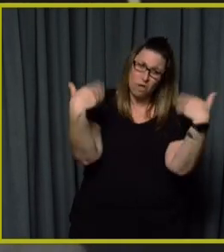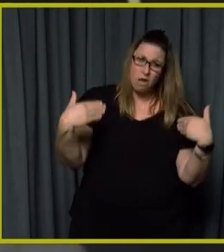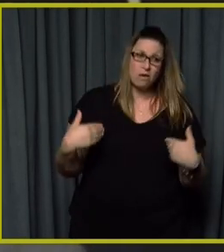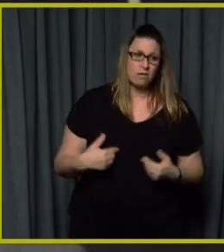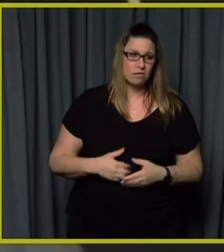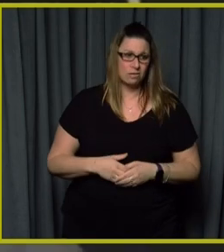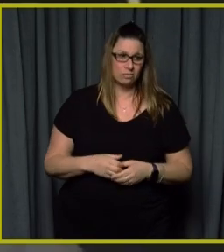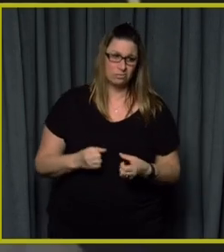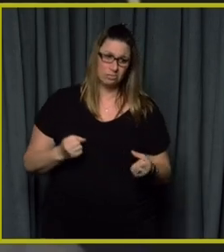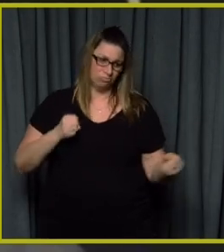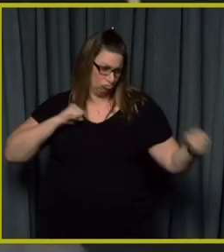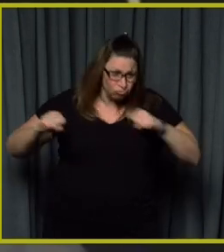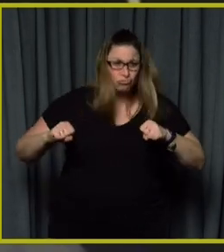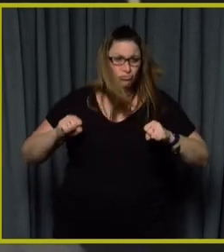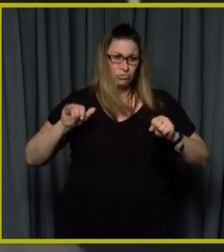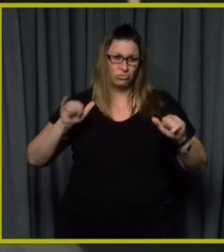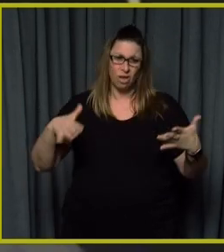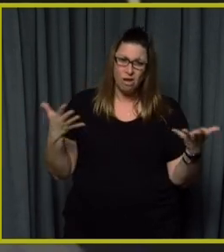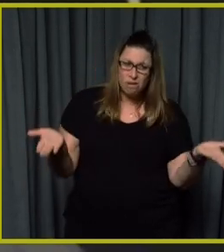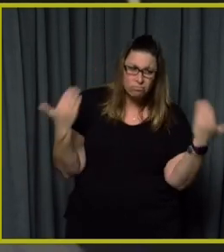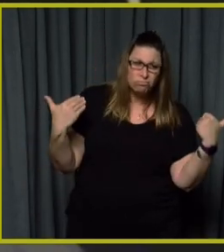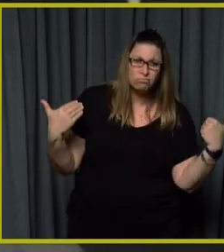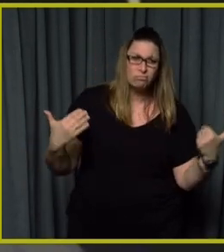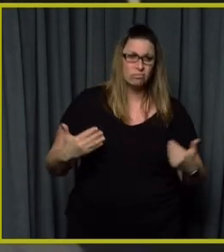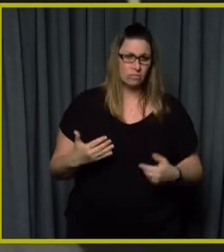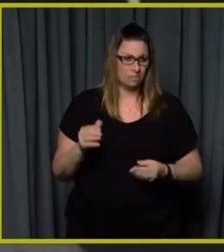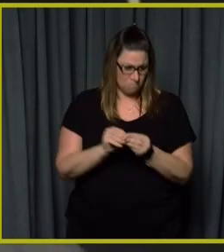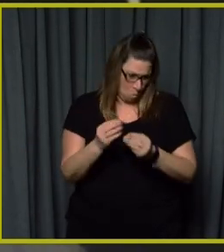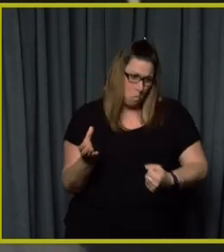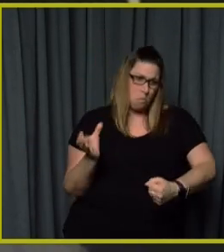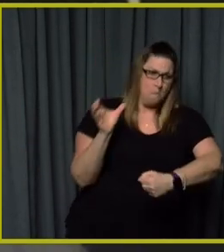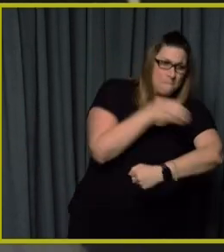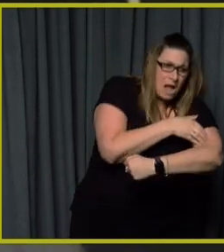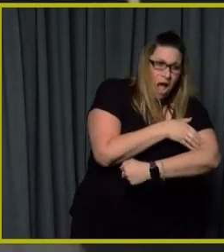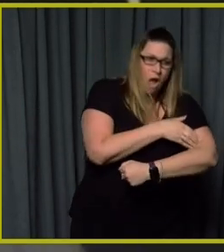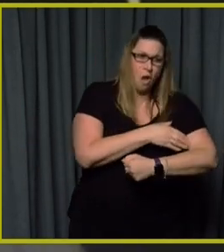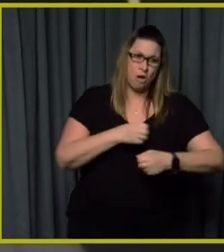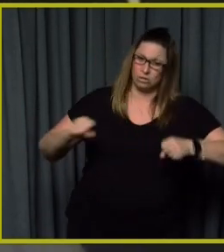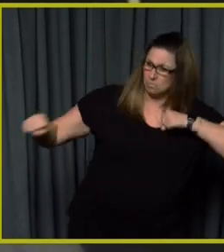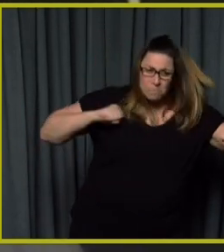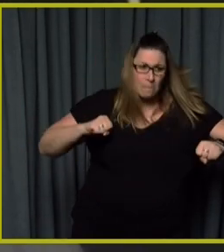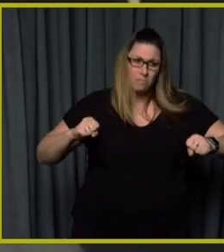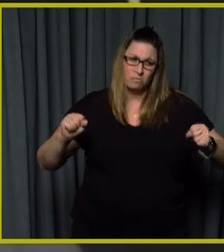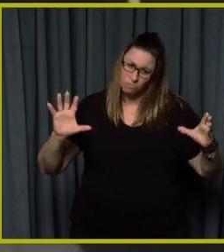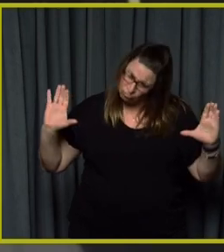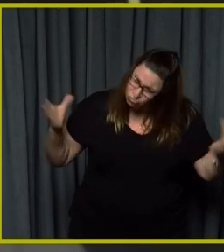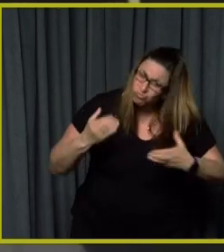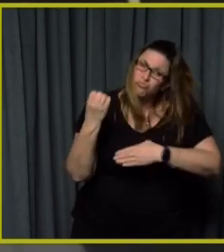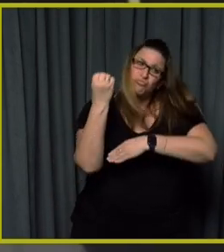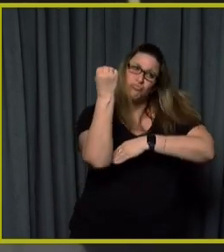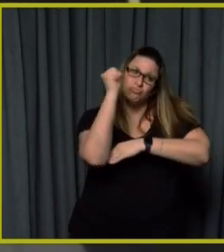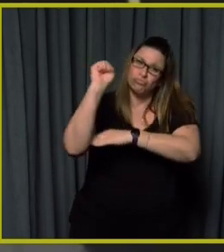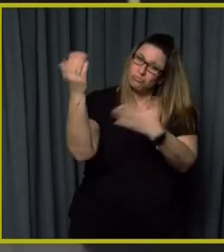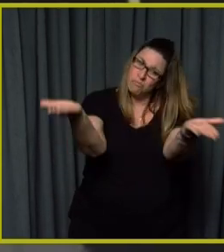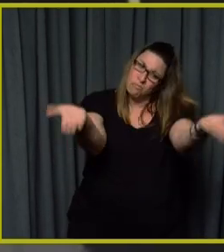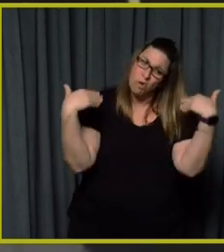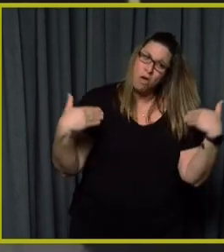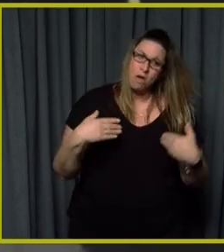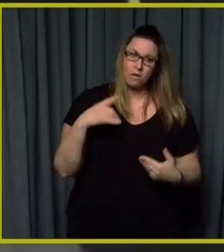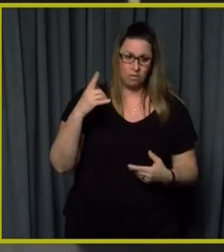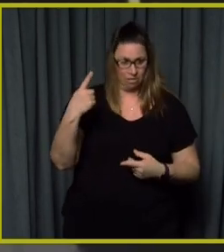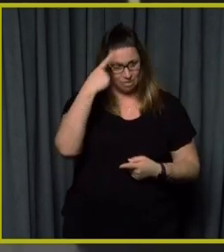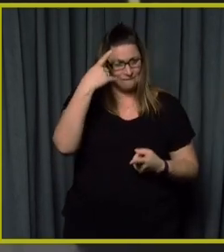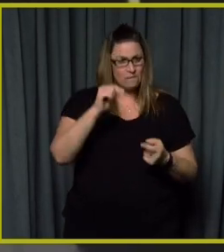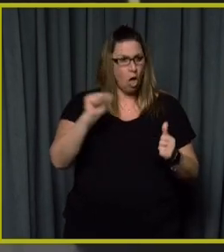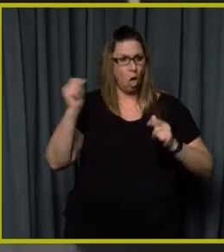and unsettling force who will not stop until we have safe housing for all people and for